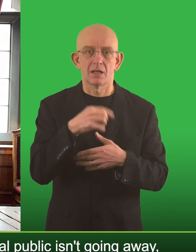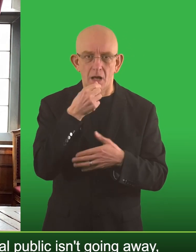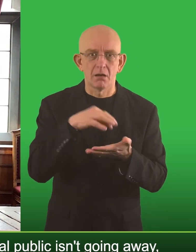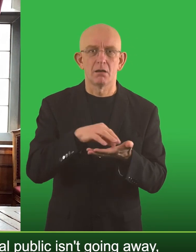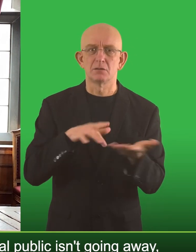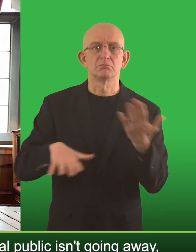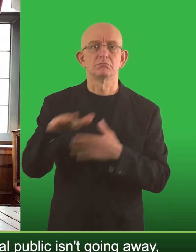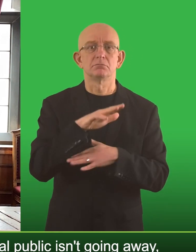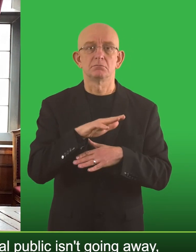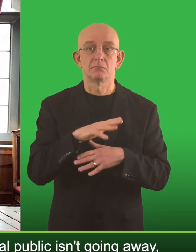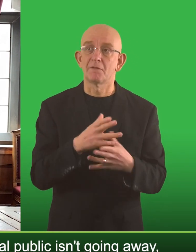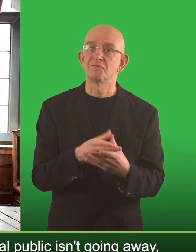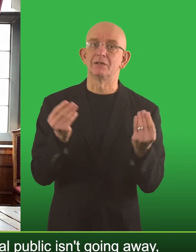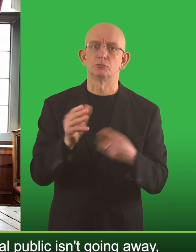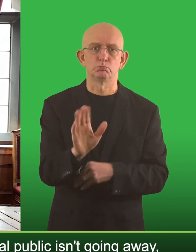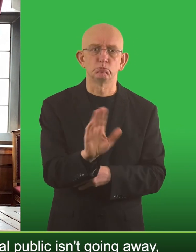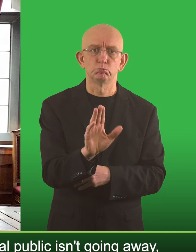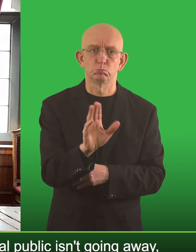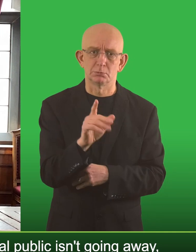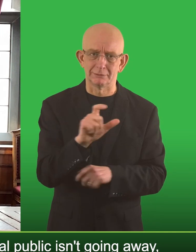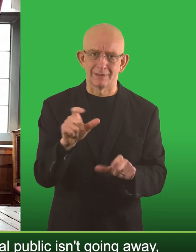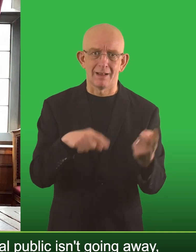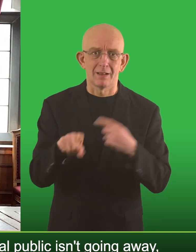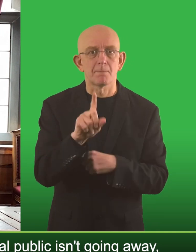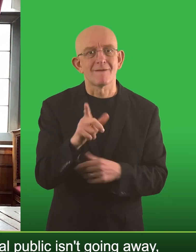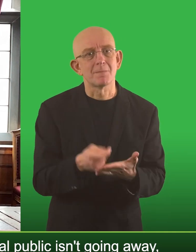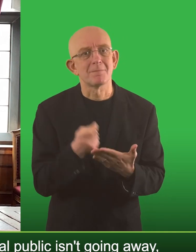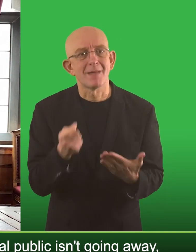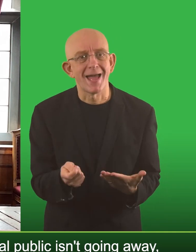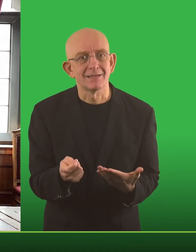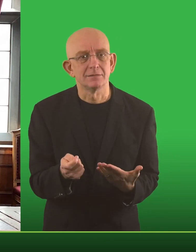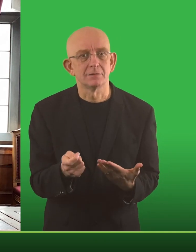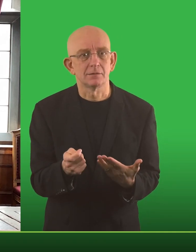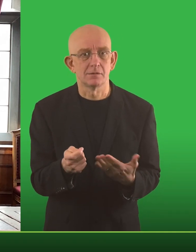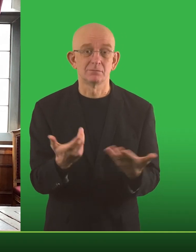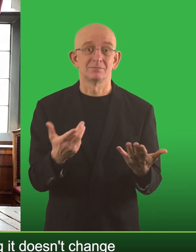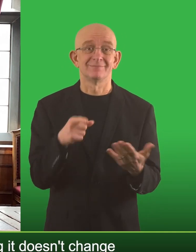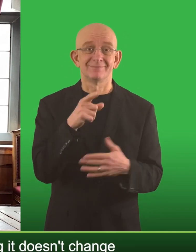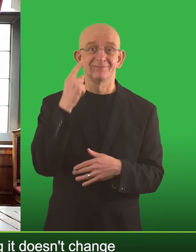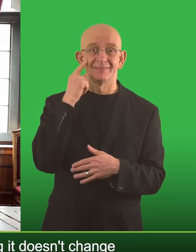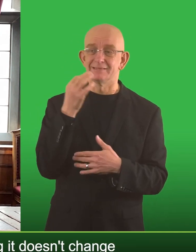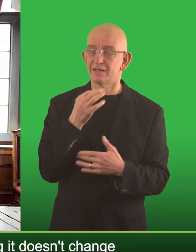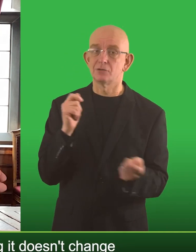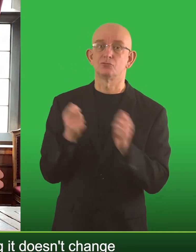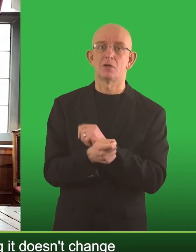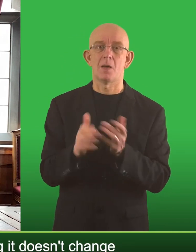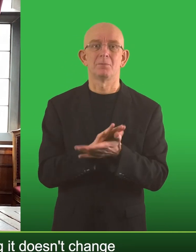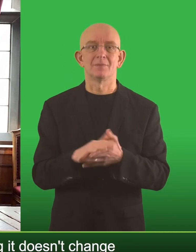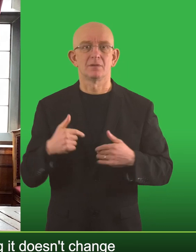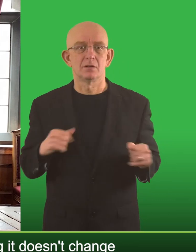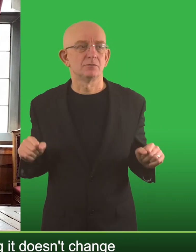going away, but will still be available, but you'll have to pay for it from the 31st of March. Just because testing